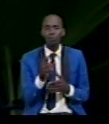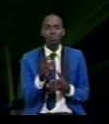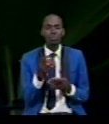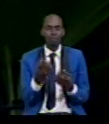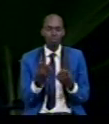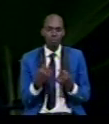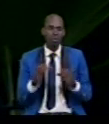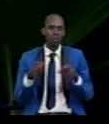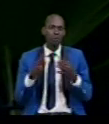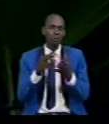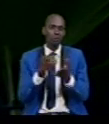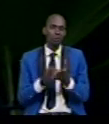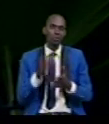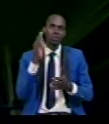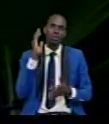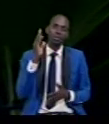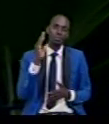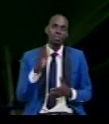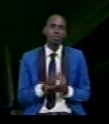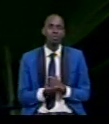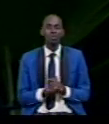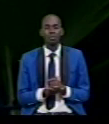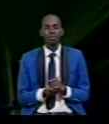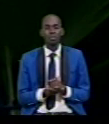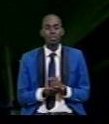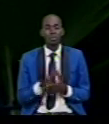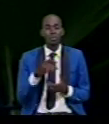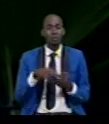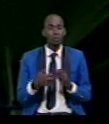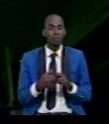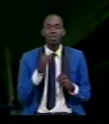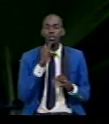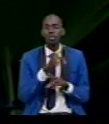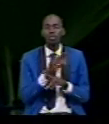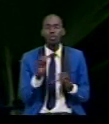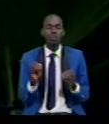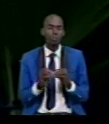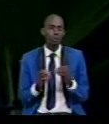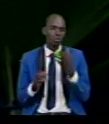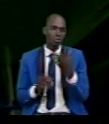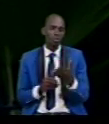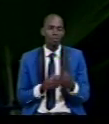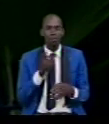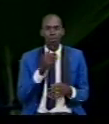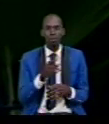happened. The problem is no more there. You are free.